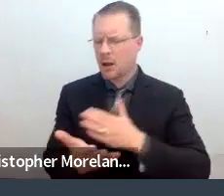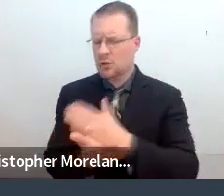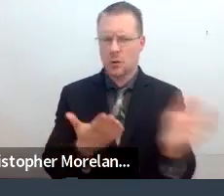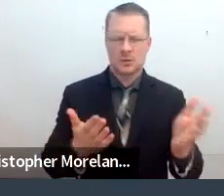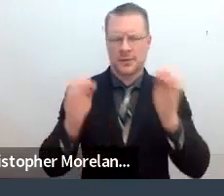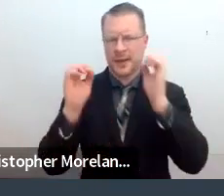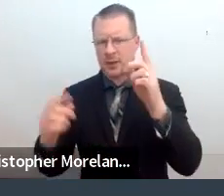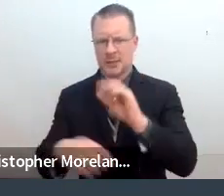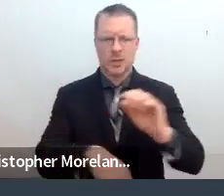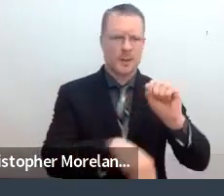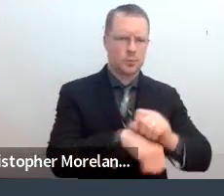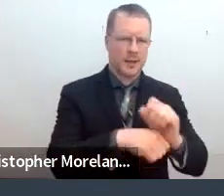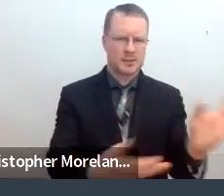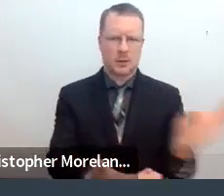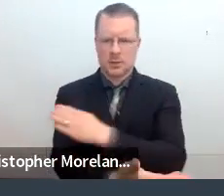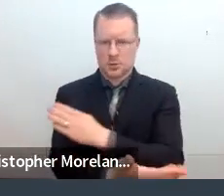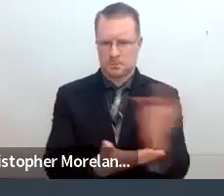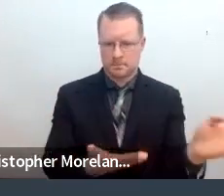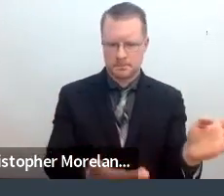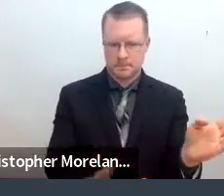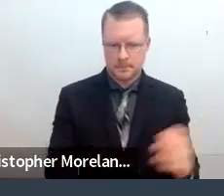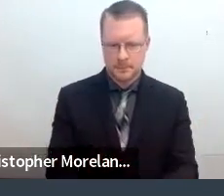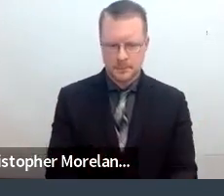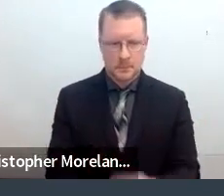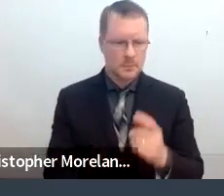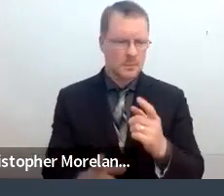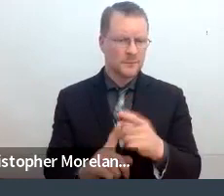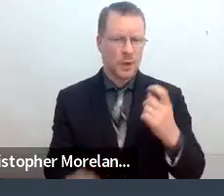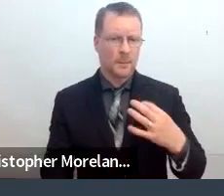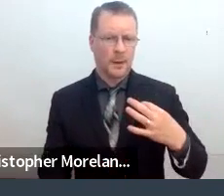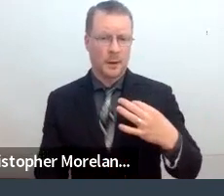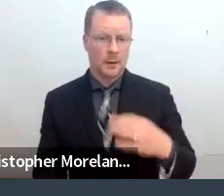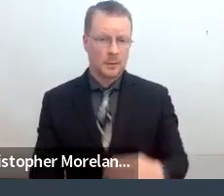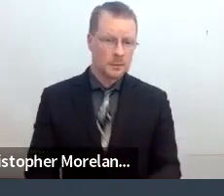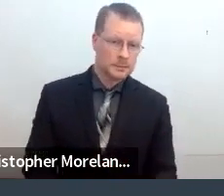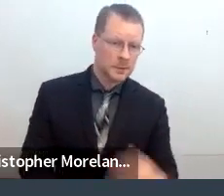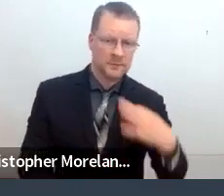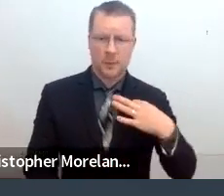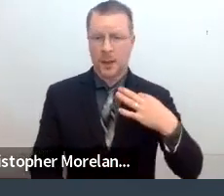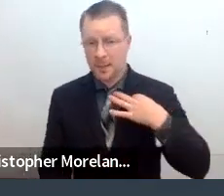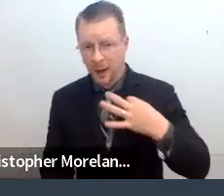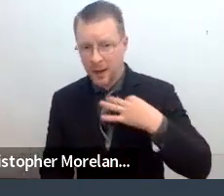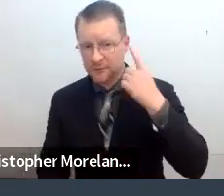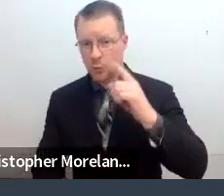We need to collect data across the educational and practice continuum,